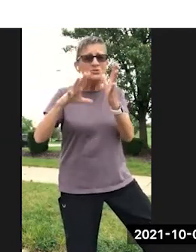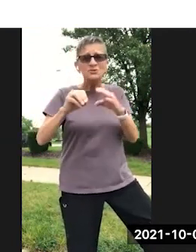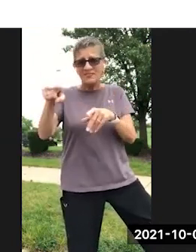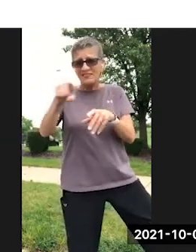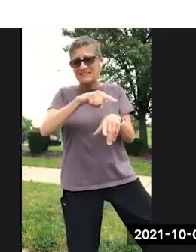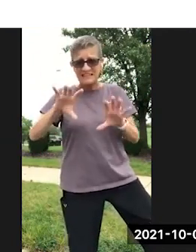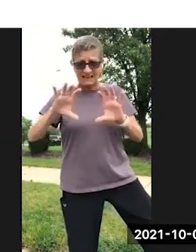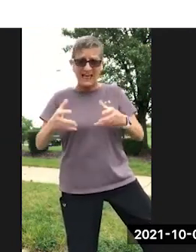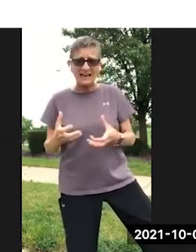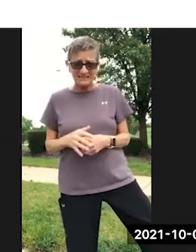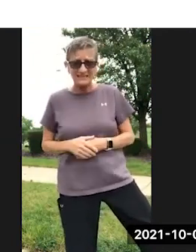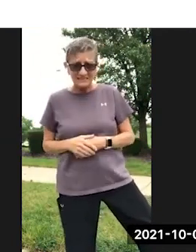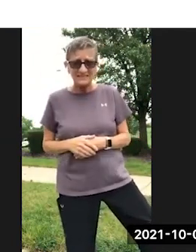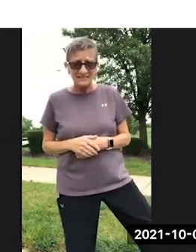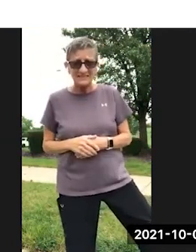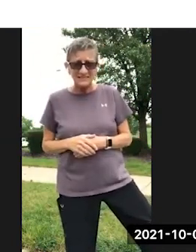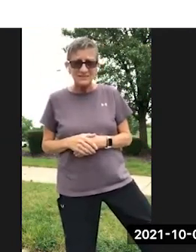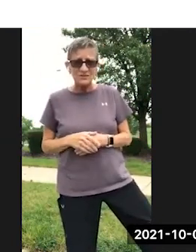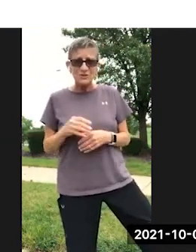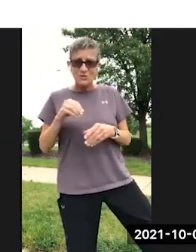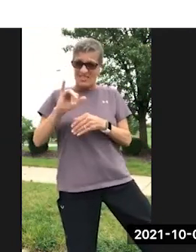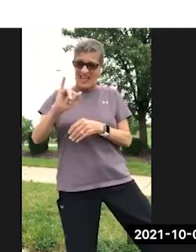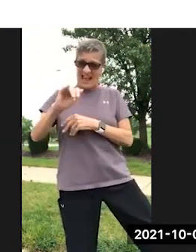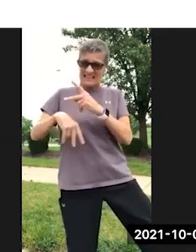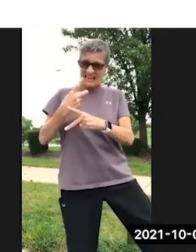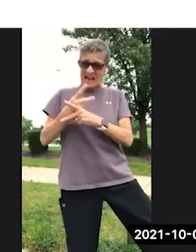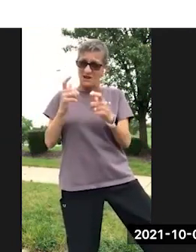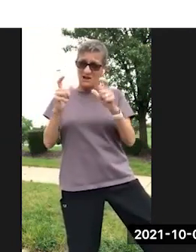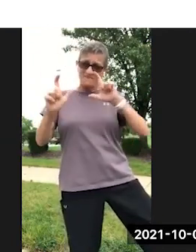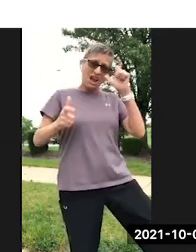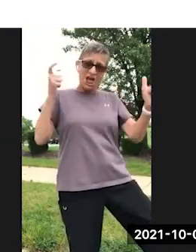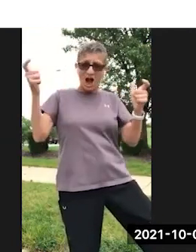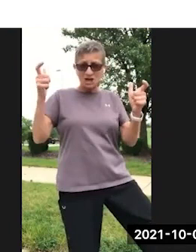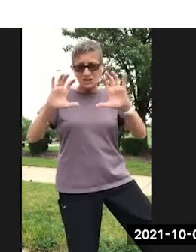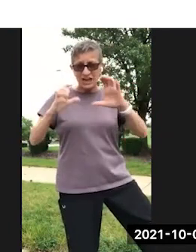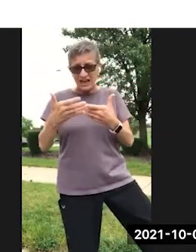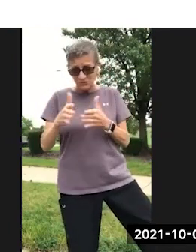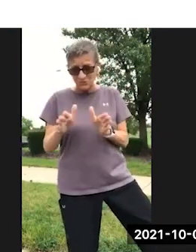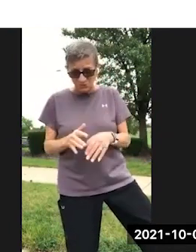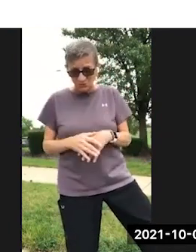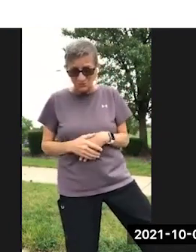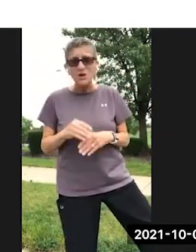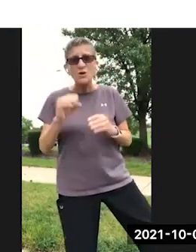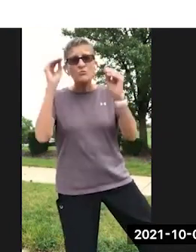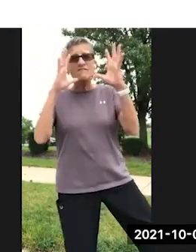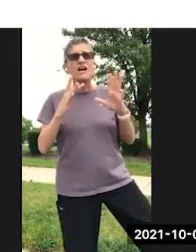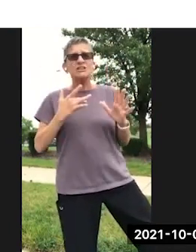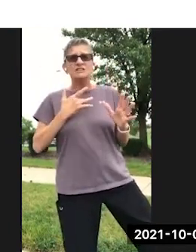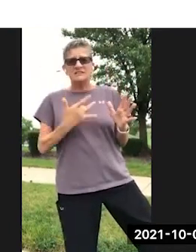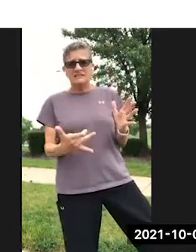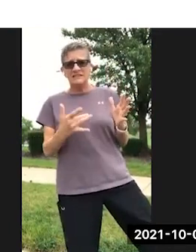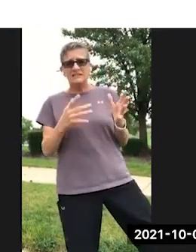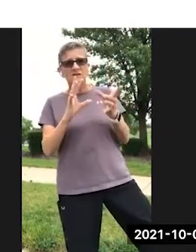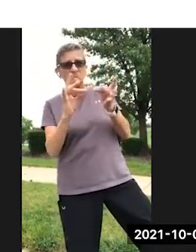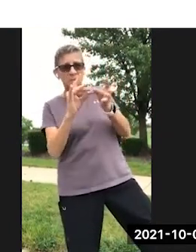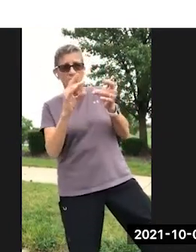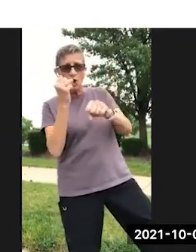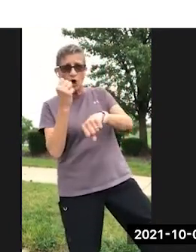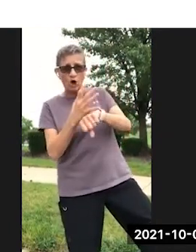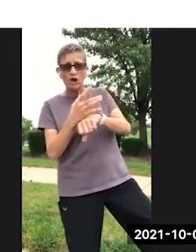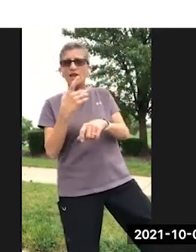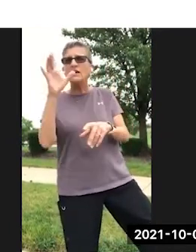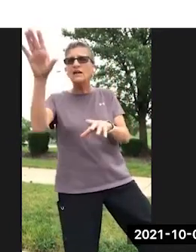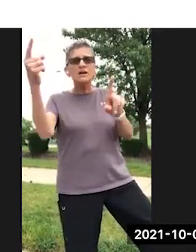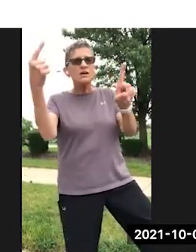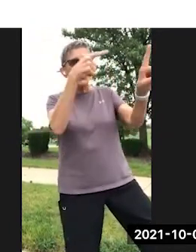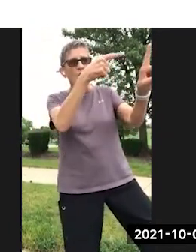courses. So in these types of large classes, the professor usually indicates early on who to go to for